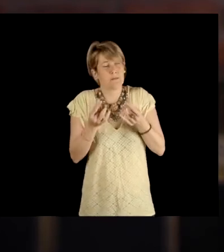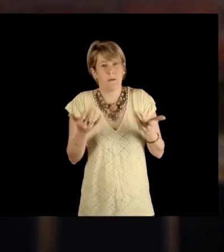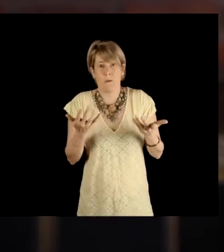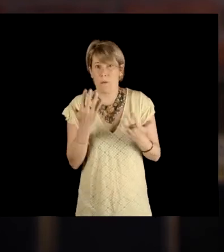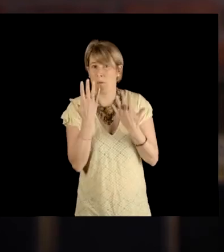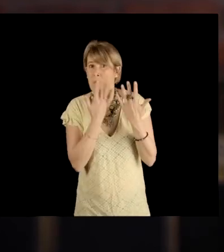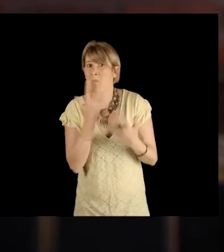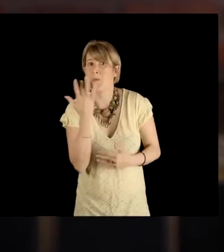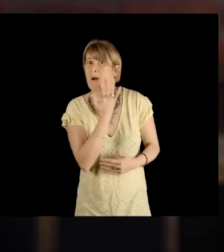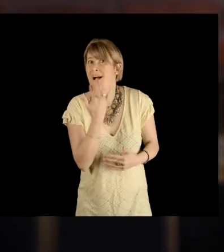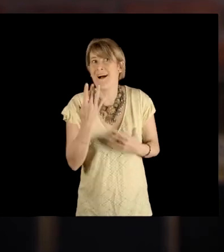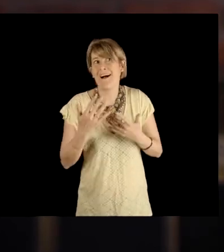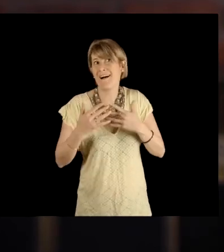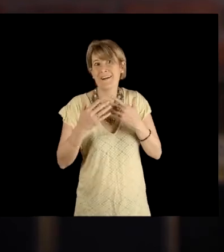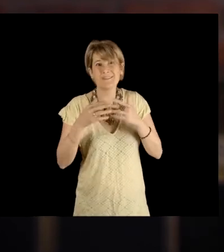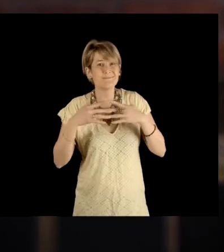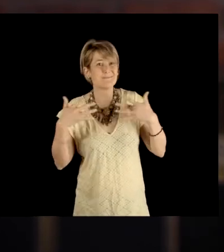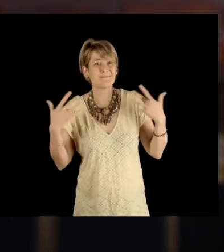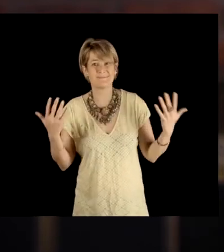He said, you left a rope for me to come up.